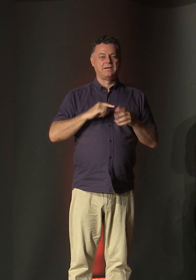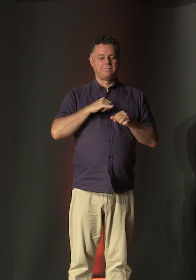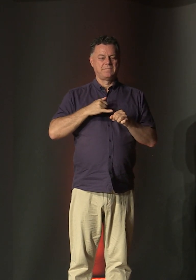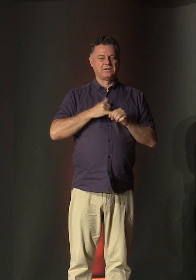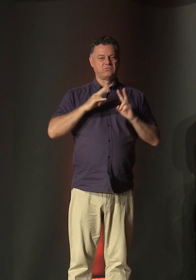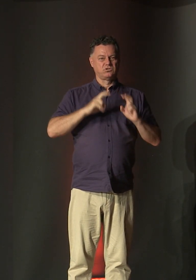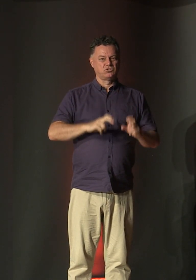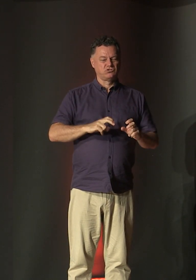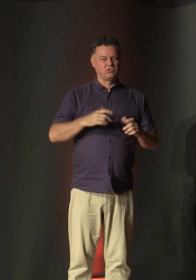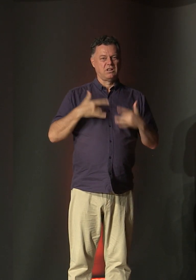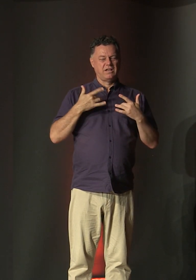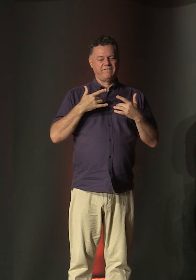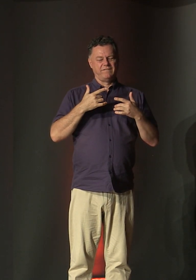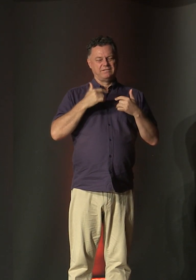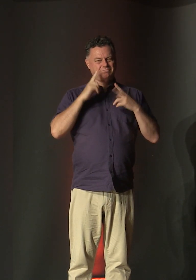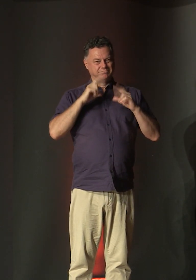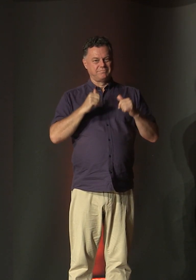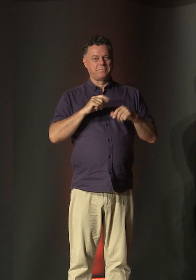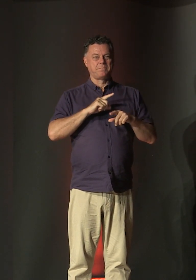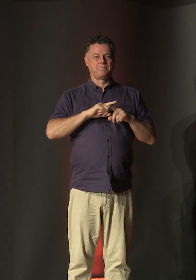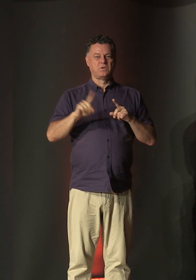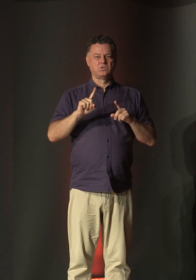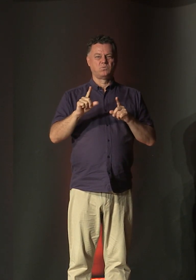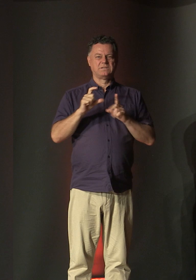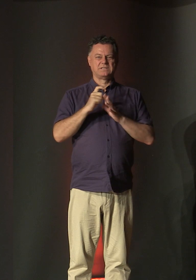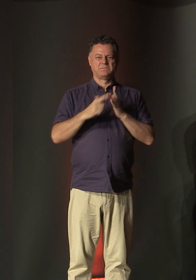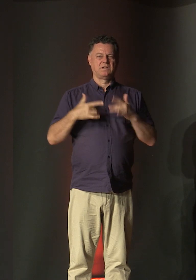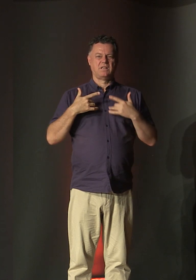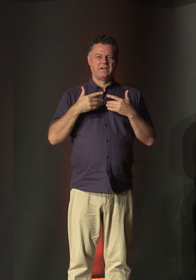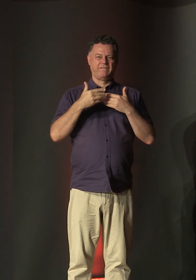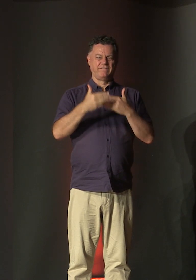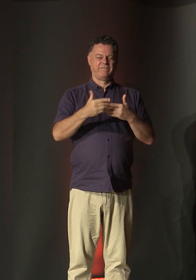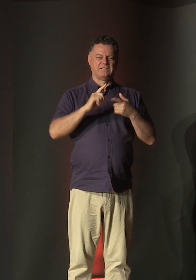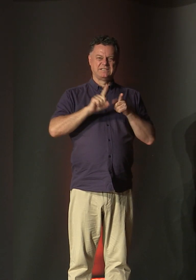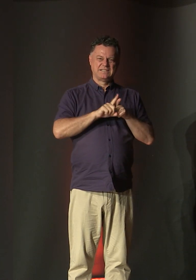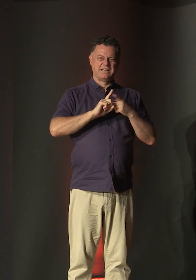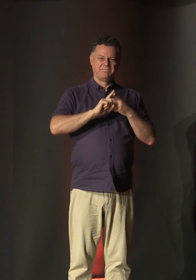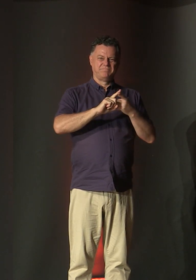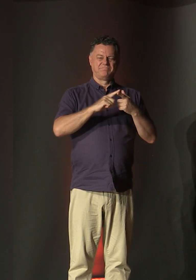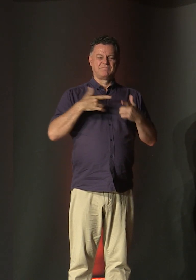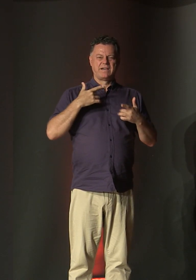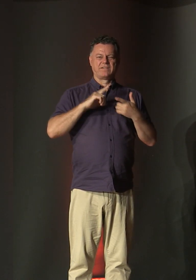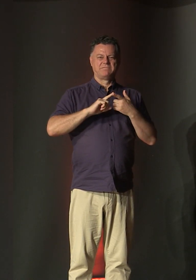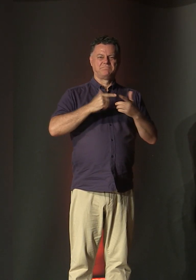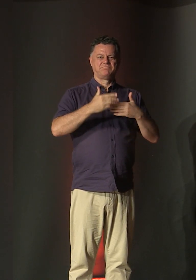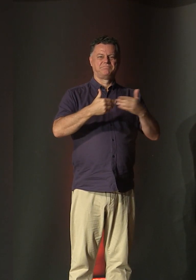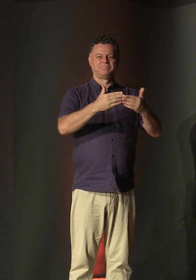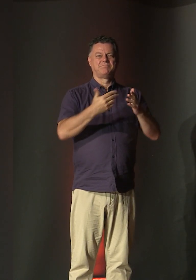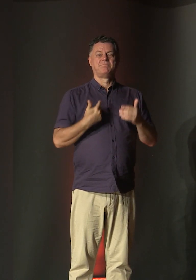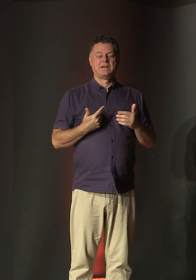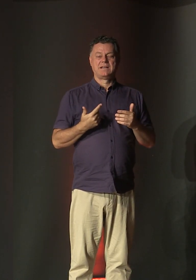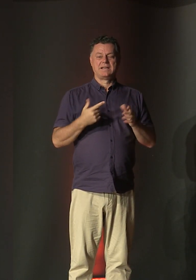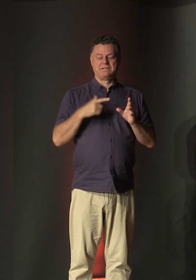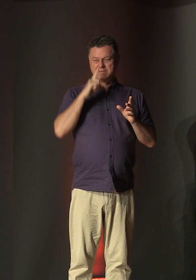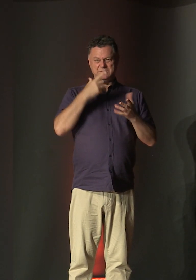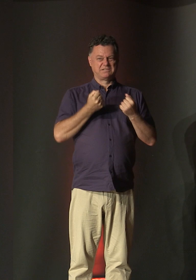proportion of life that is mainly in disability relatively constant. And so then the added